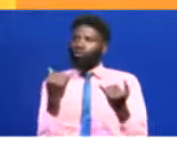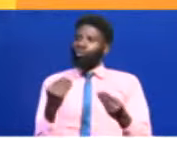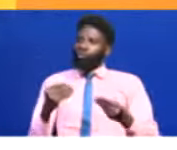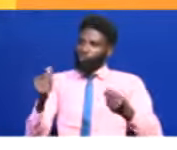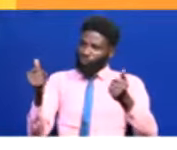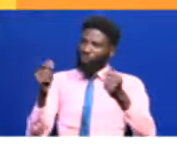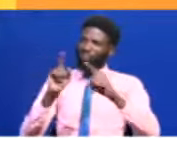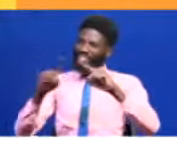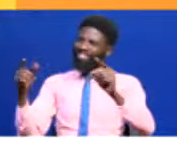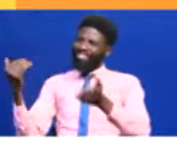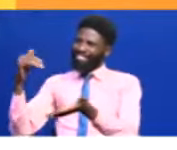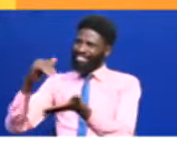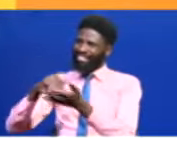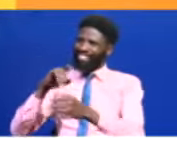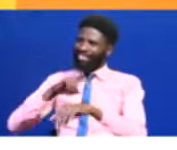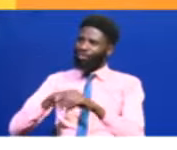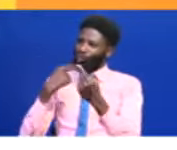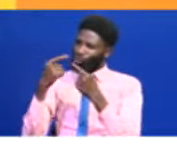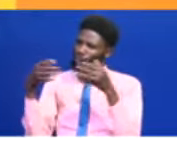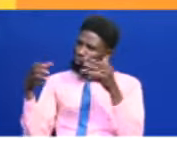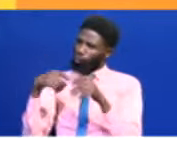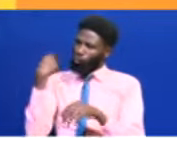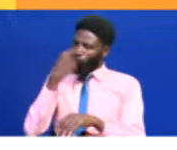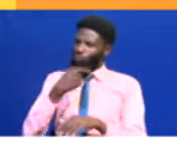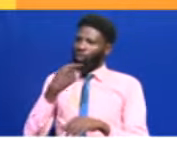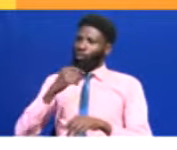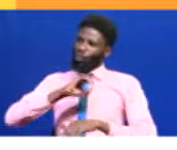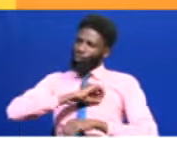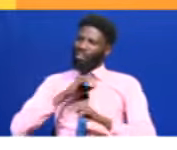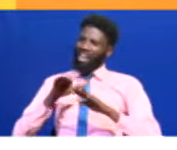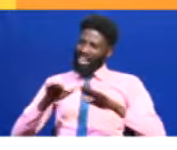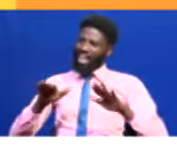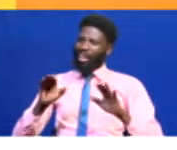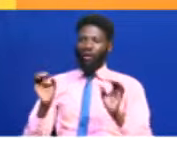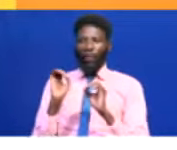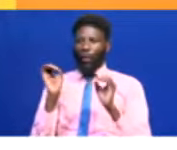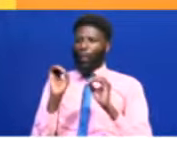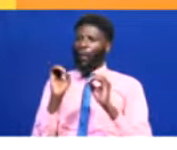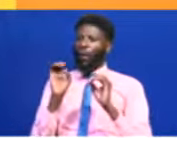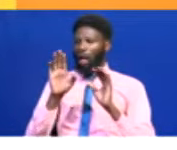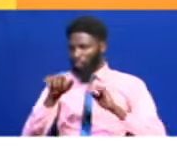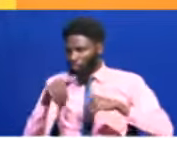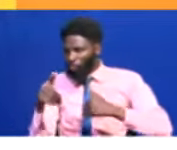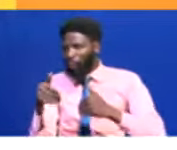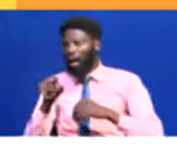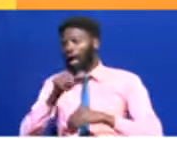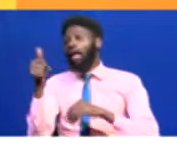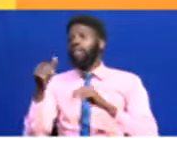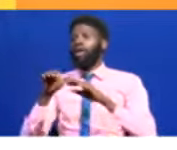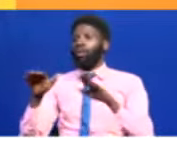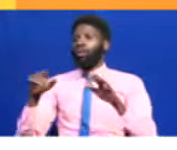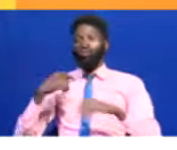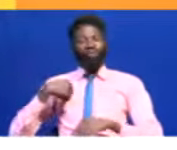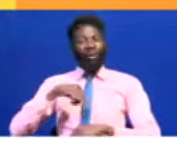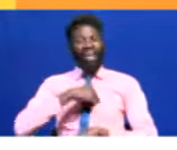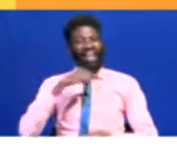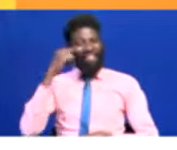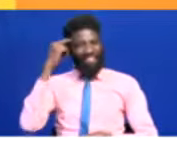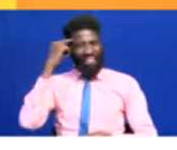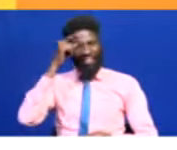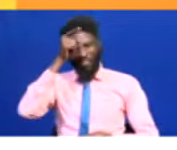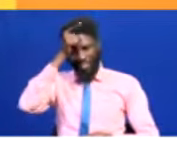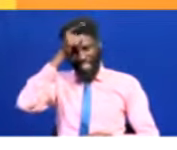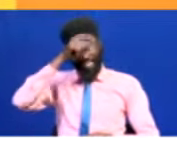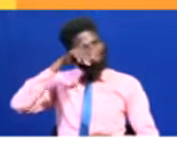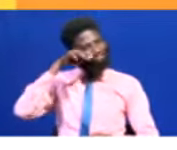But again, when we are talking about squatters, we mainly think of the rural landless. It's also